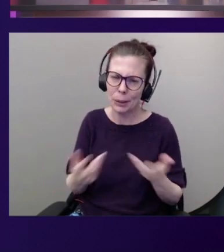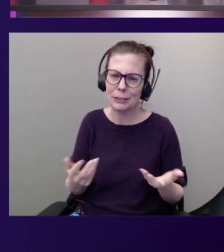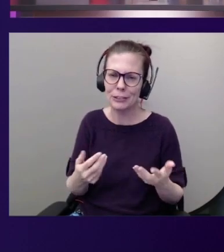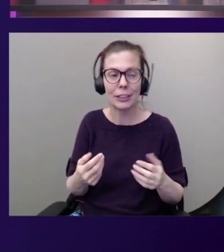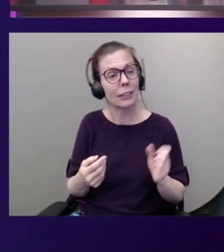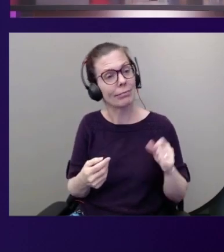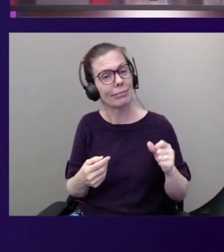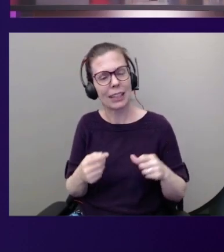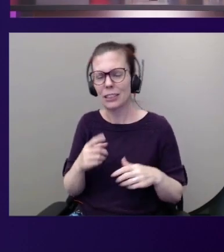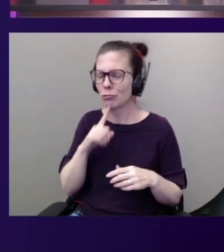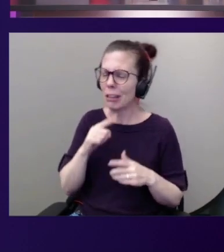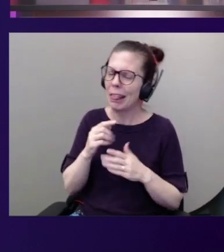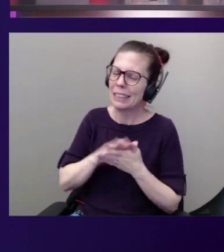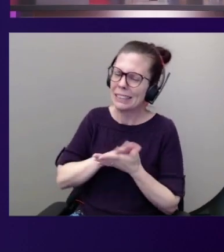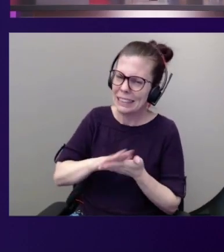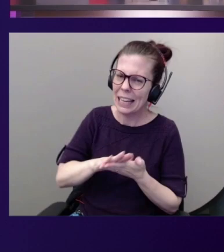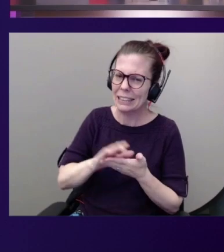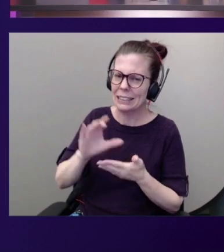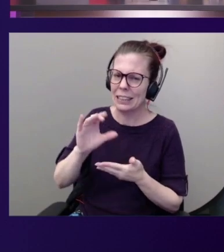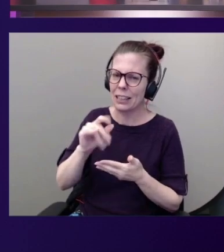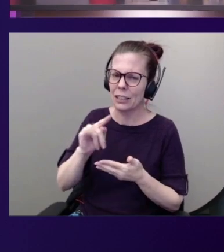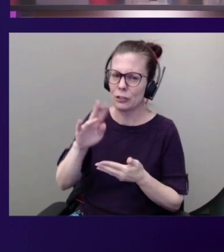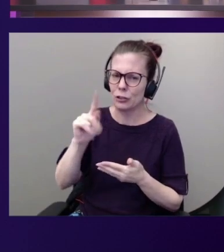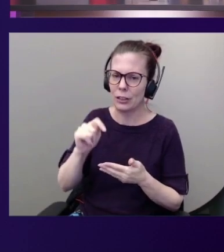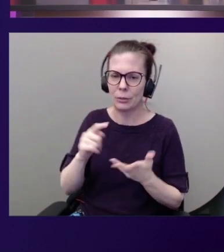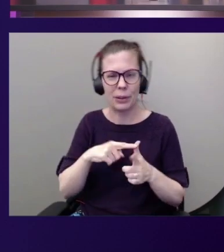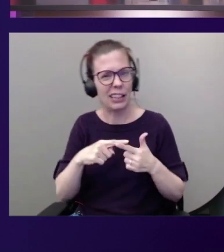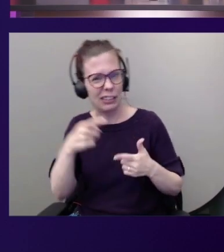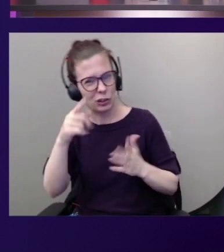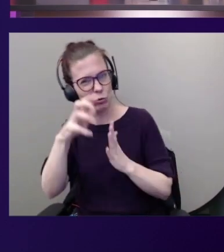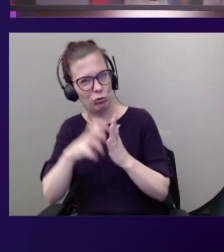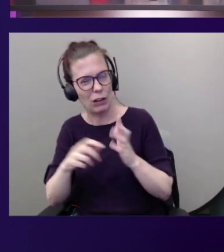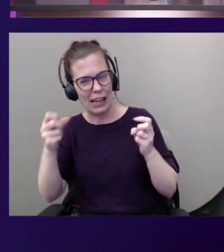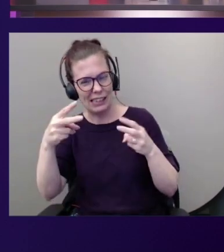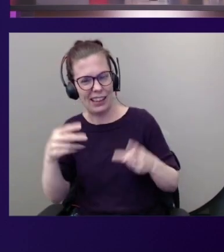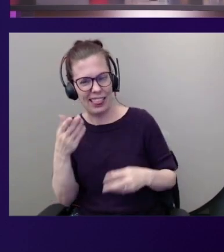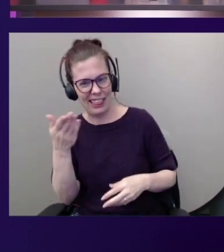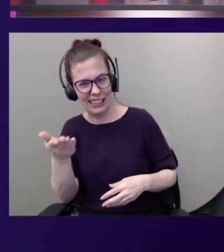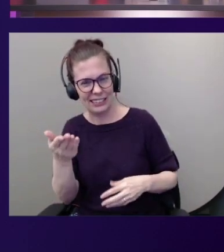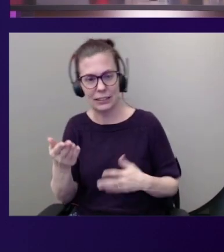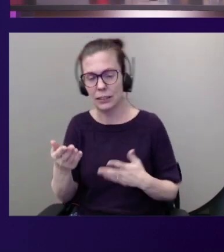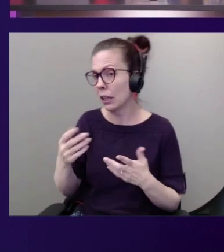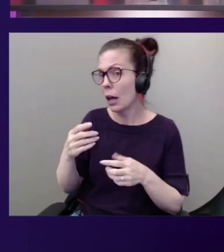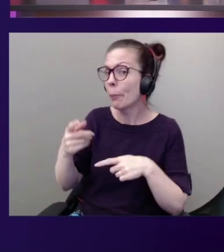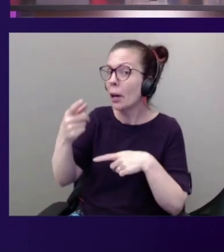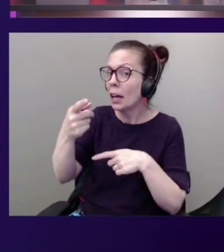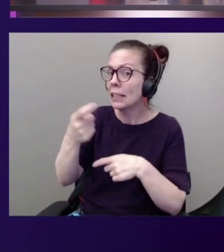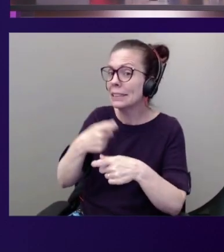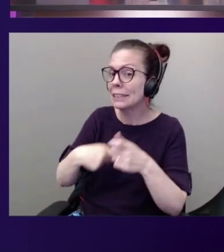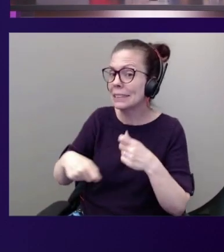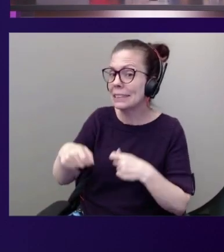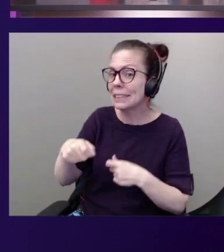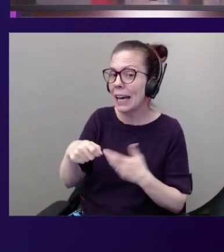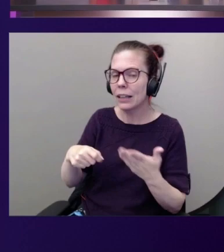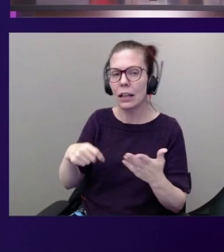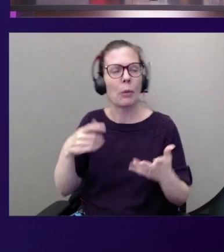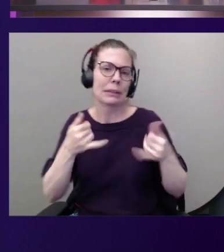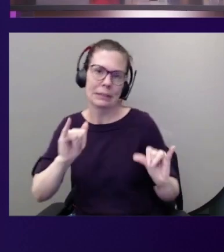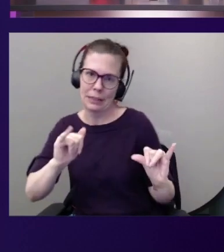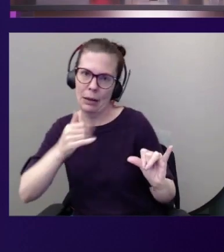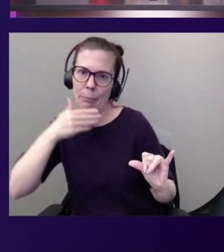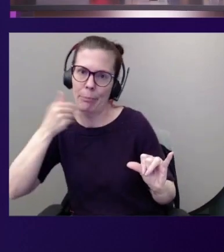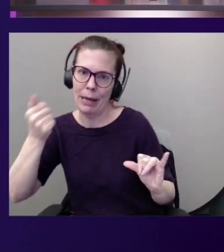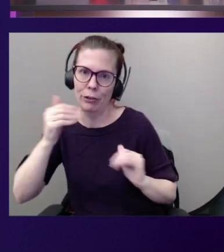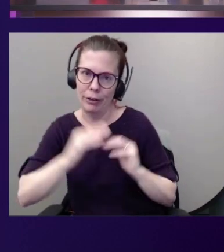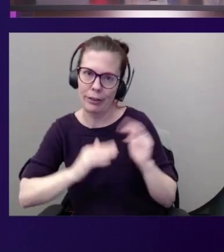such a nice construct. Well, then you had to write all of this. I know, yeah, that's what I had. Instead of. It's still not. It's still much better than writing